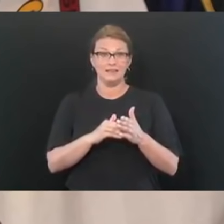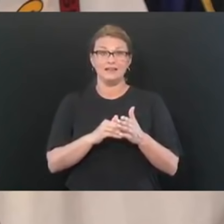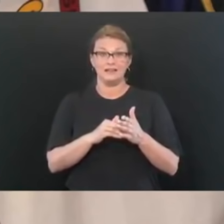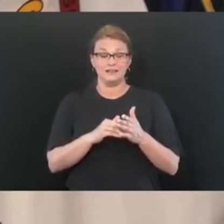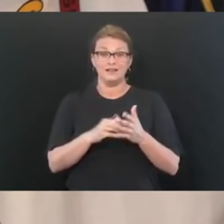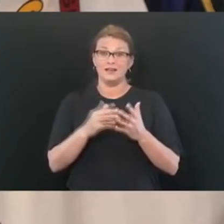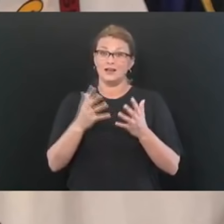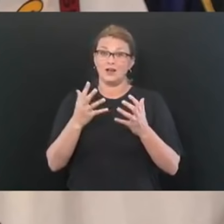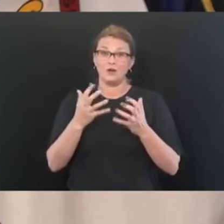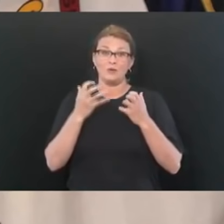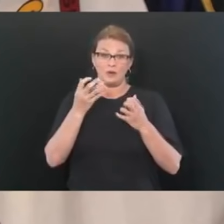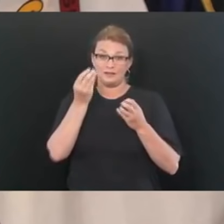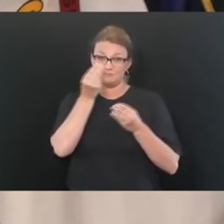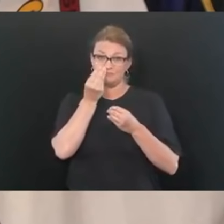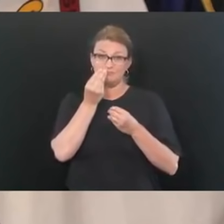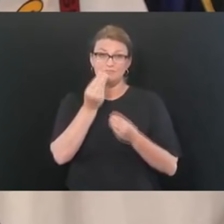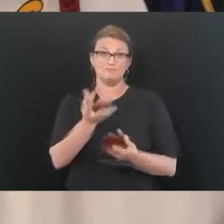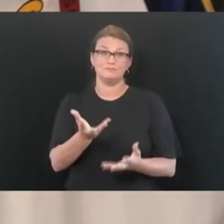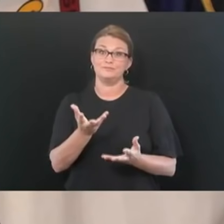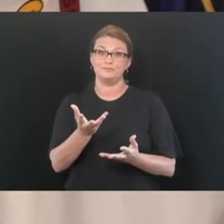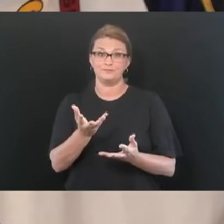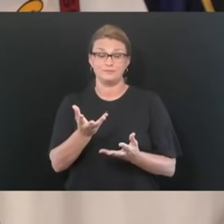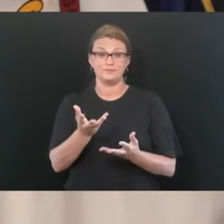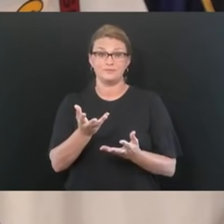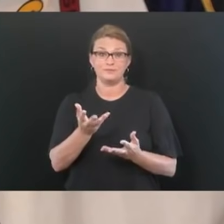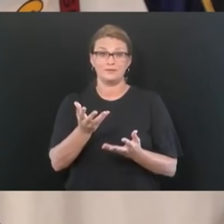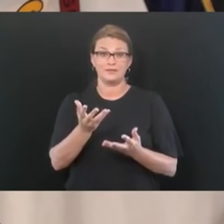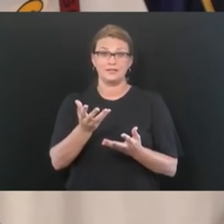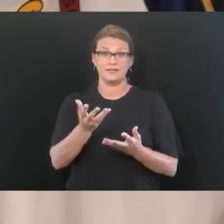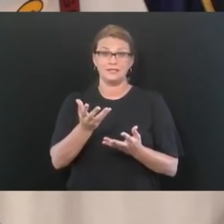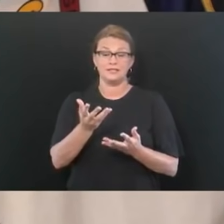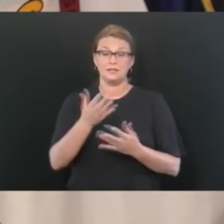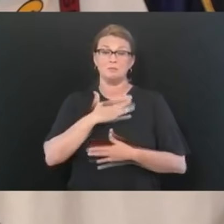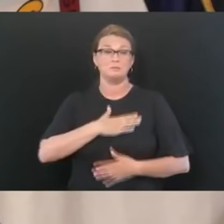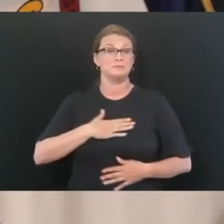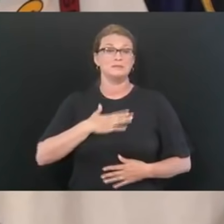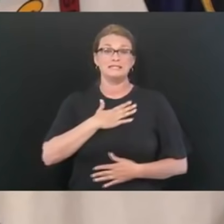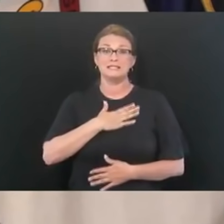want to caution everyone, let's don't become,